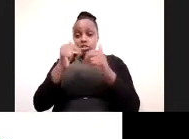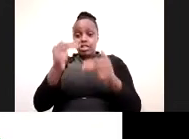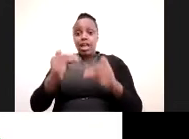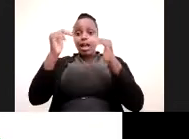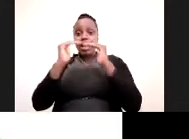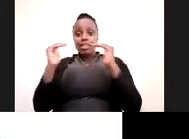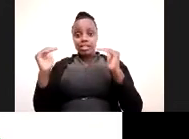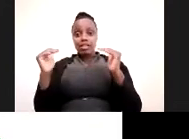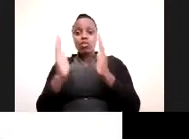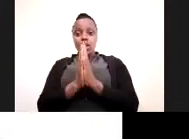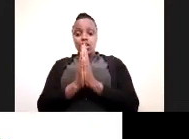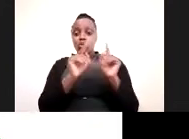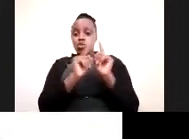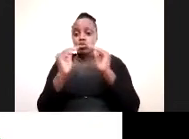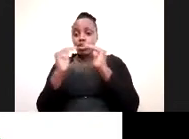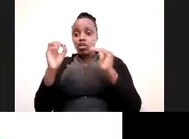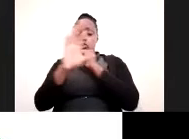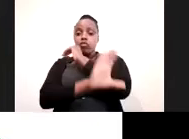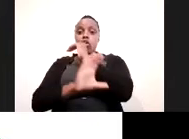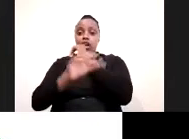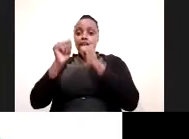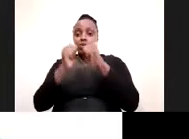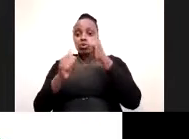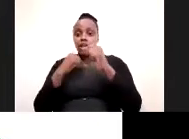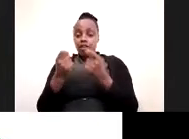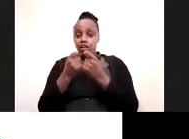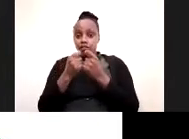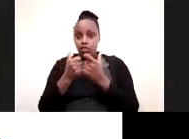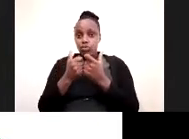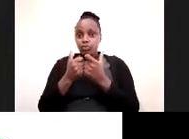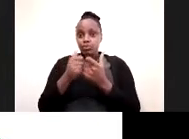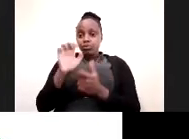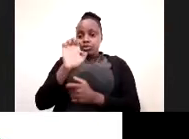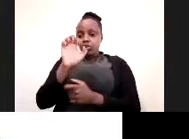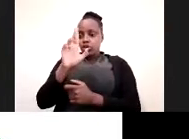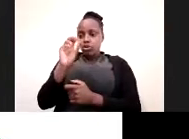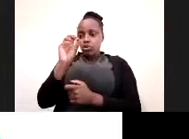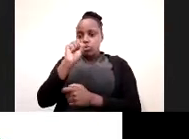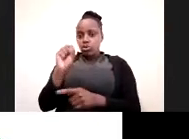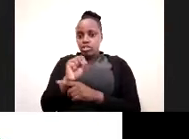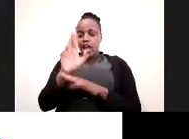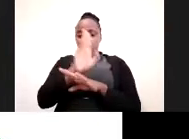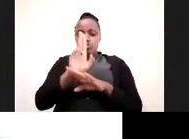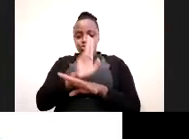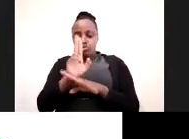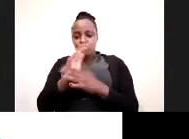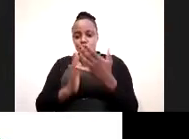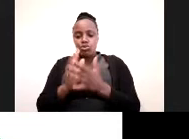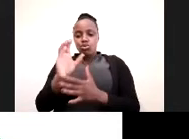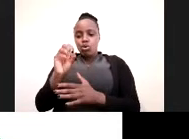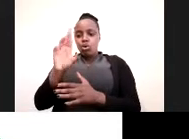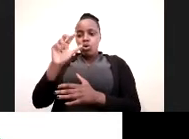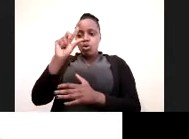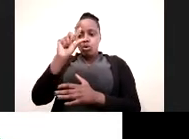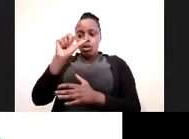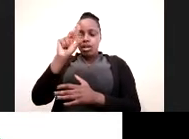and you have also countries in which there are few euros spent in organics, and the average